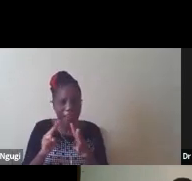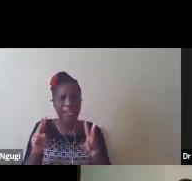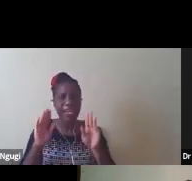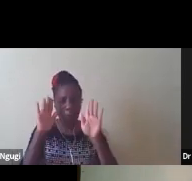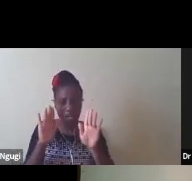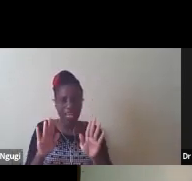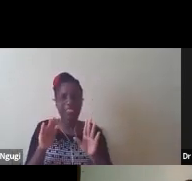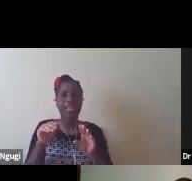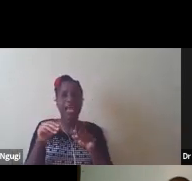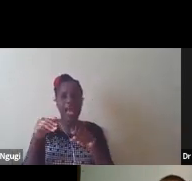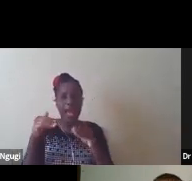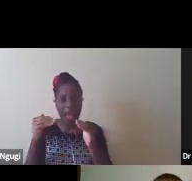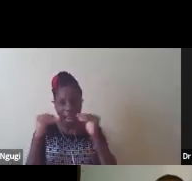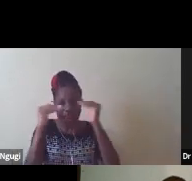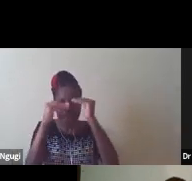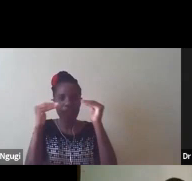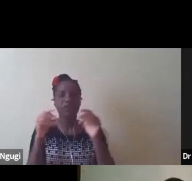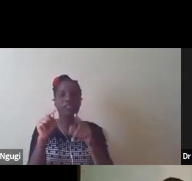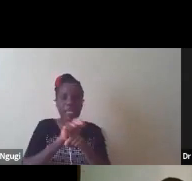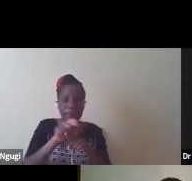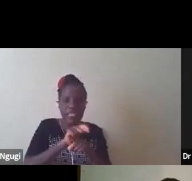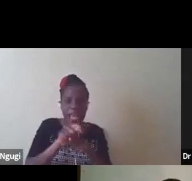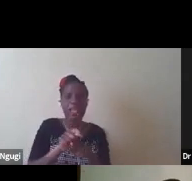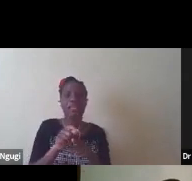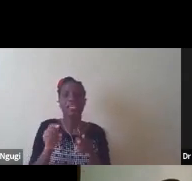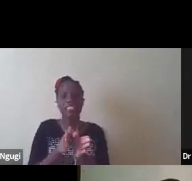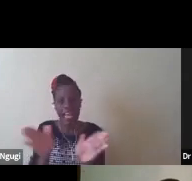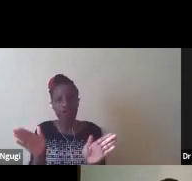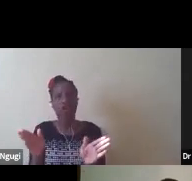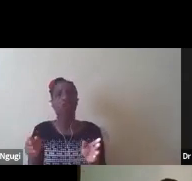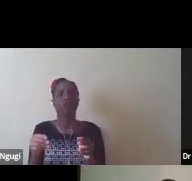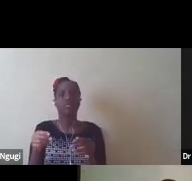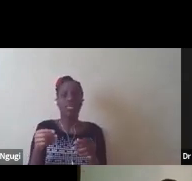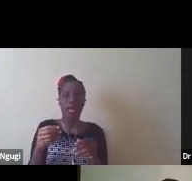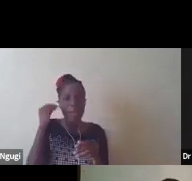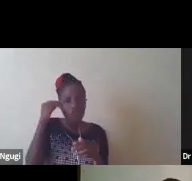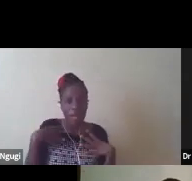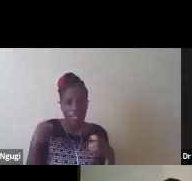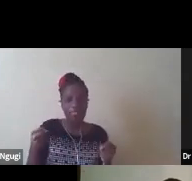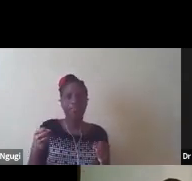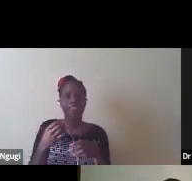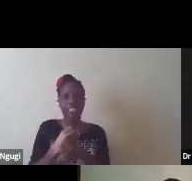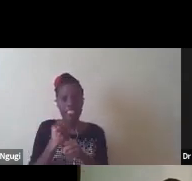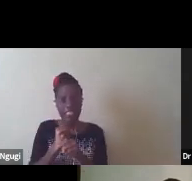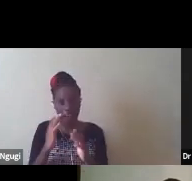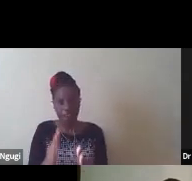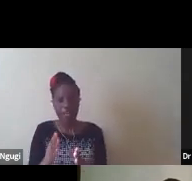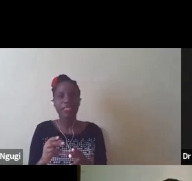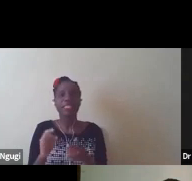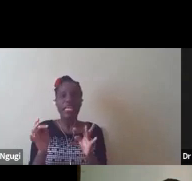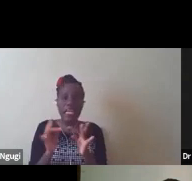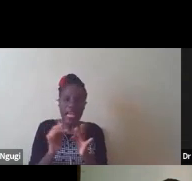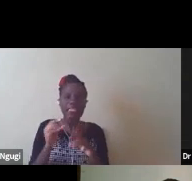and general health care. So e-training for staff, general health staff, mental health staff, e-training for patients wherever possible, and e-training for caregivers. This